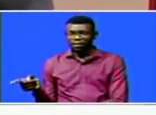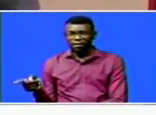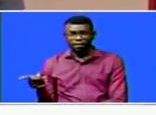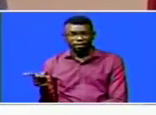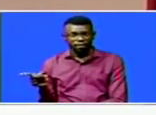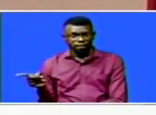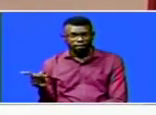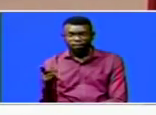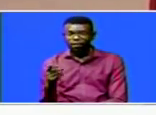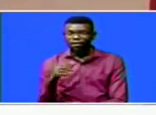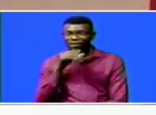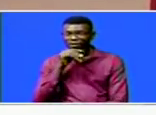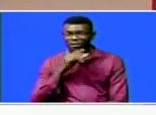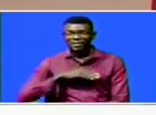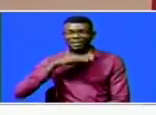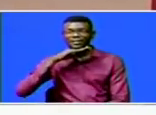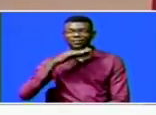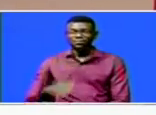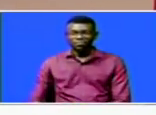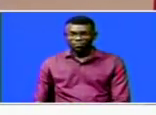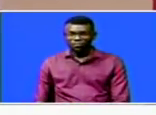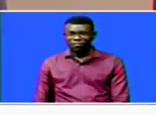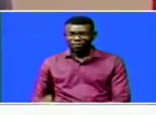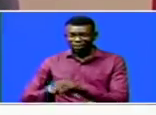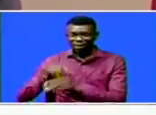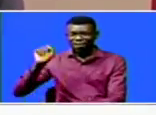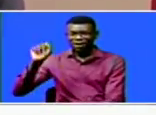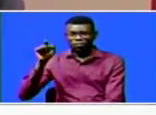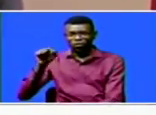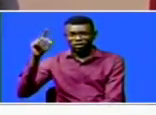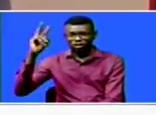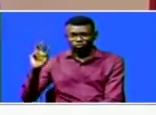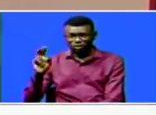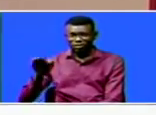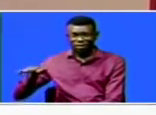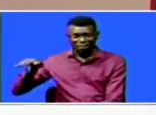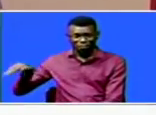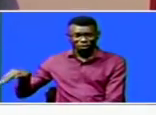he passed away with me, we were together, at 5:20 in the morning.